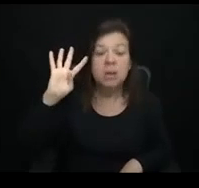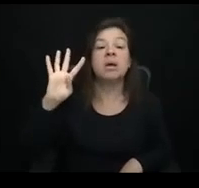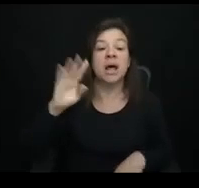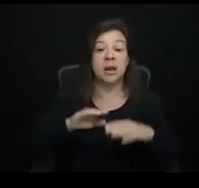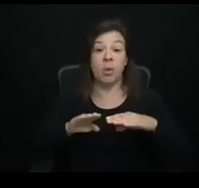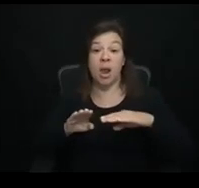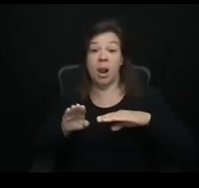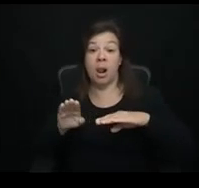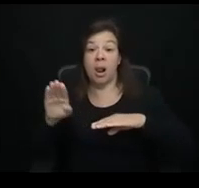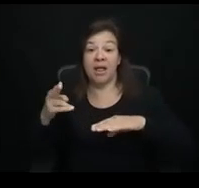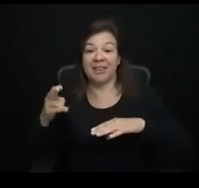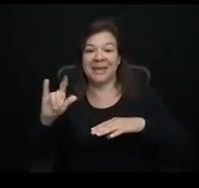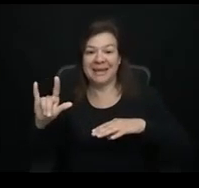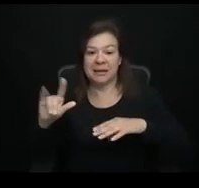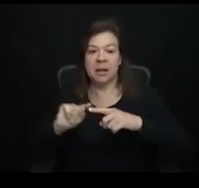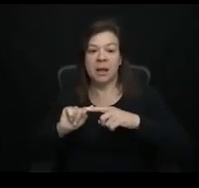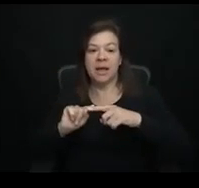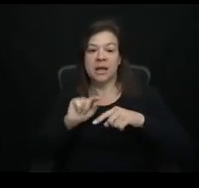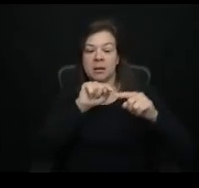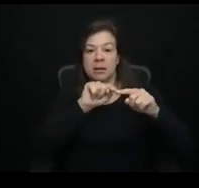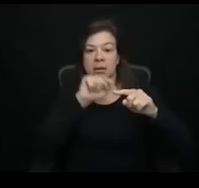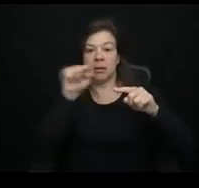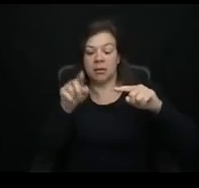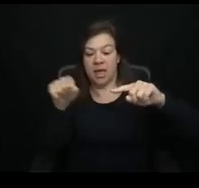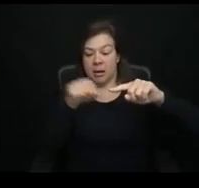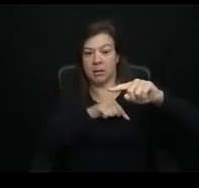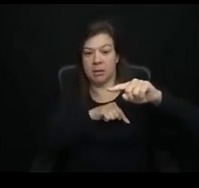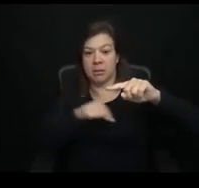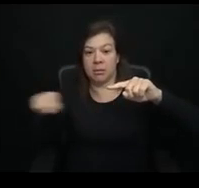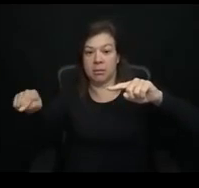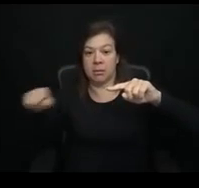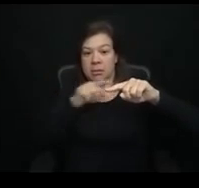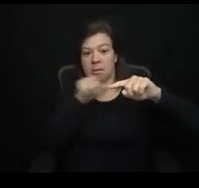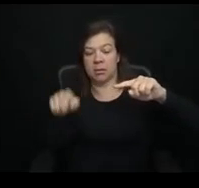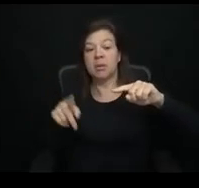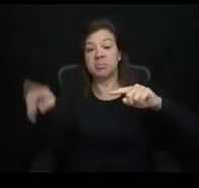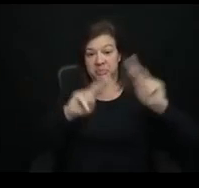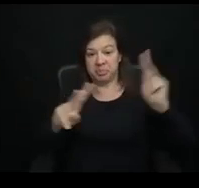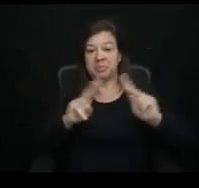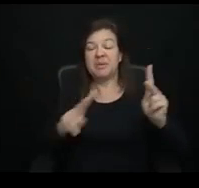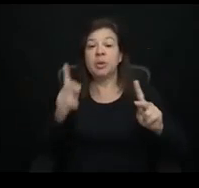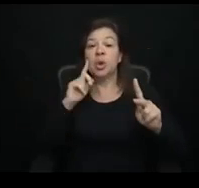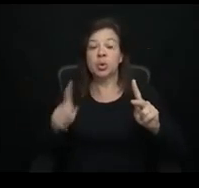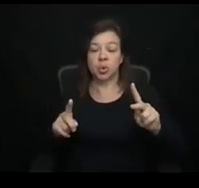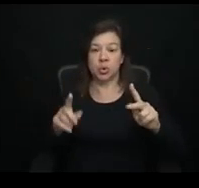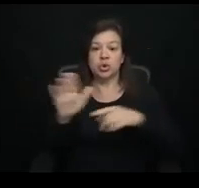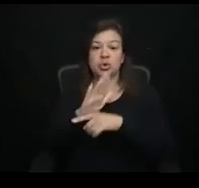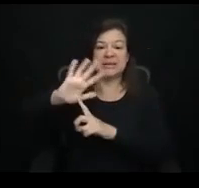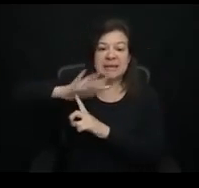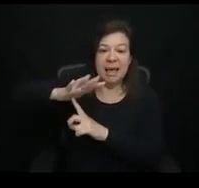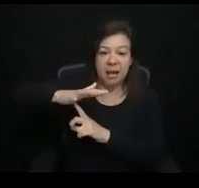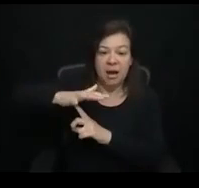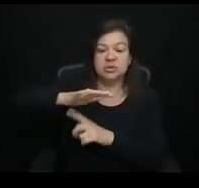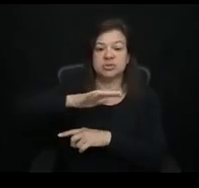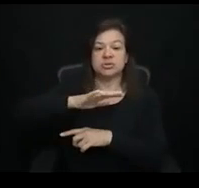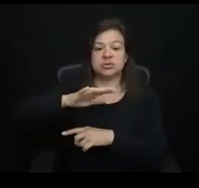and was able to get across the switchback. And then we had folks up here that were fighting the fire in aircraft and were able to stop it on the road. It also lost